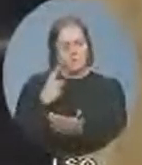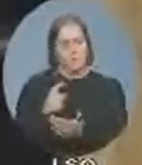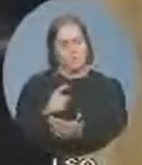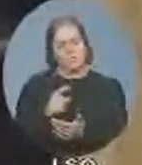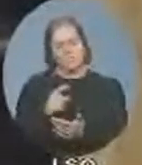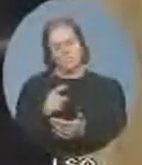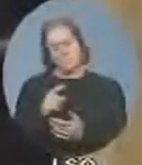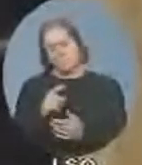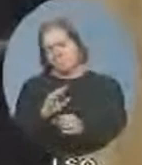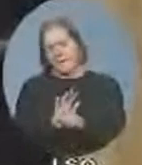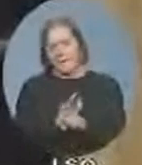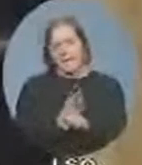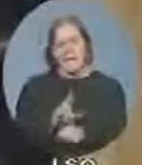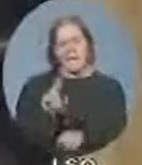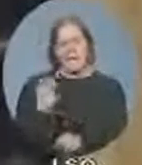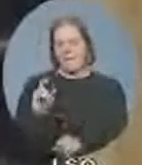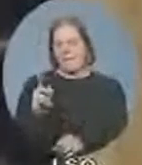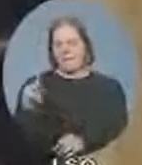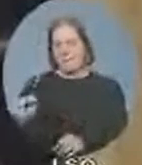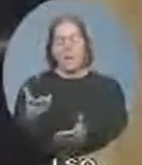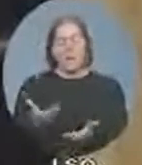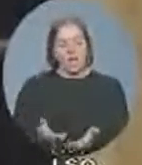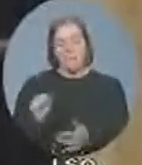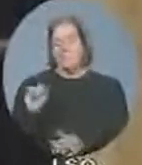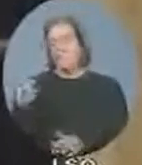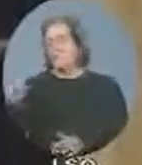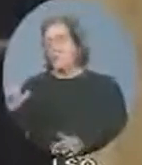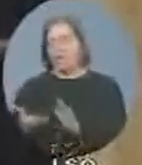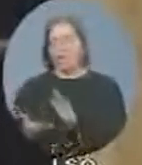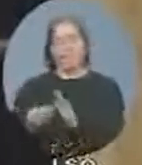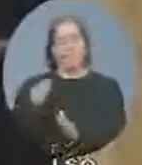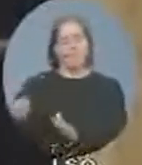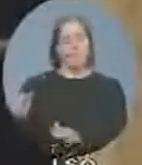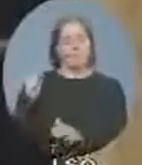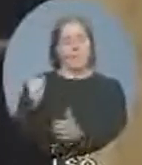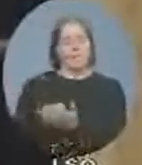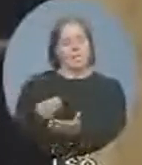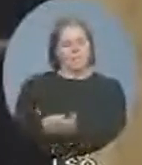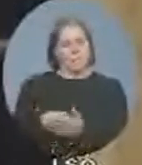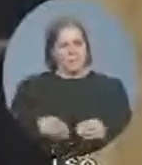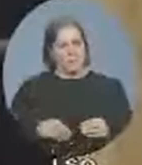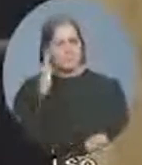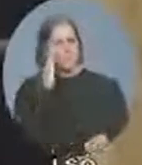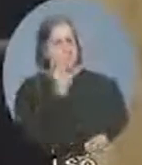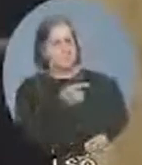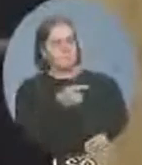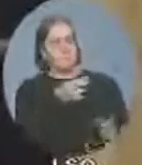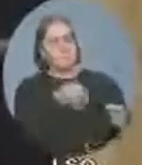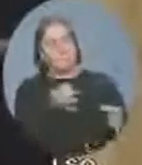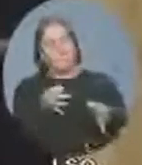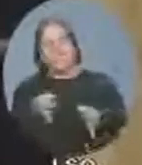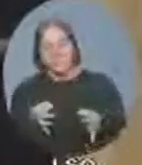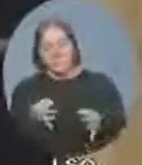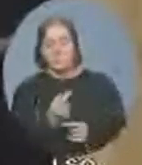from critical AIDS prevention programs. Surely the minister must know that this decision will result in lost lives. So I ask again,